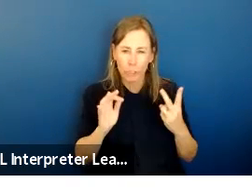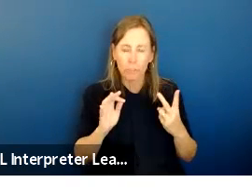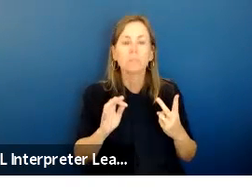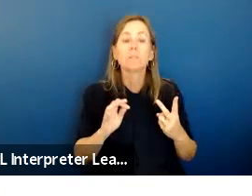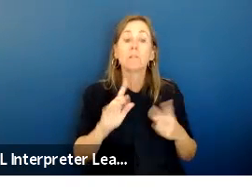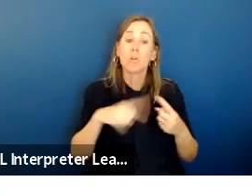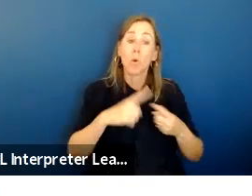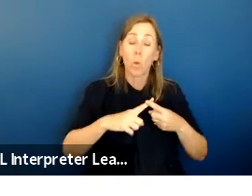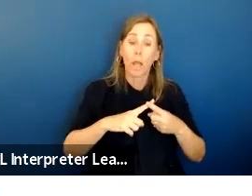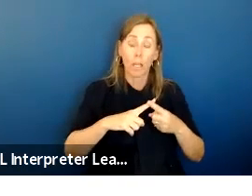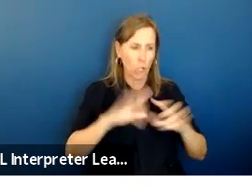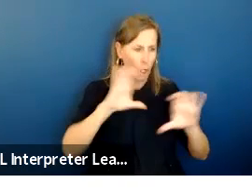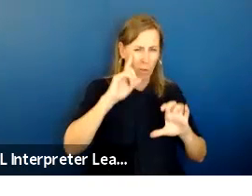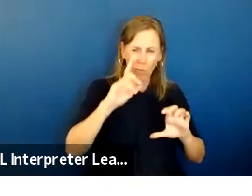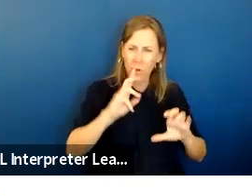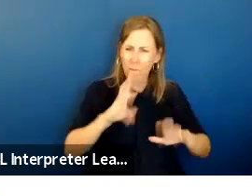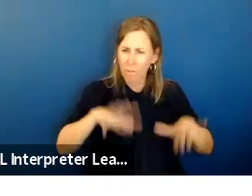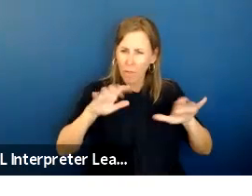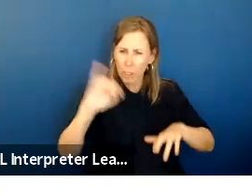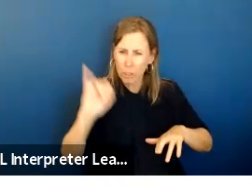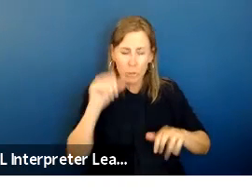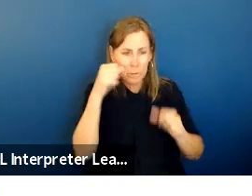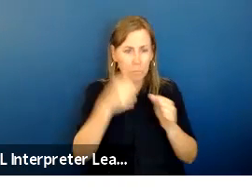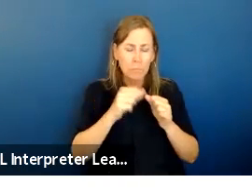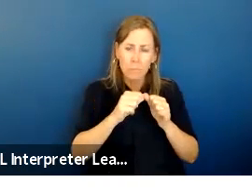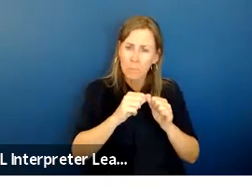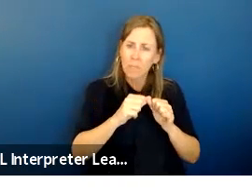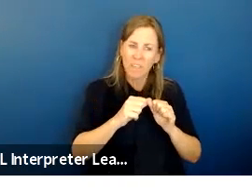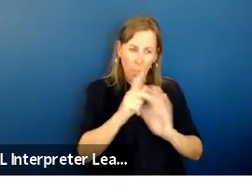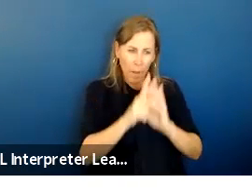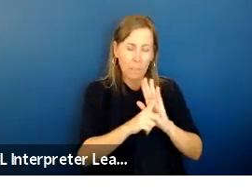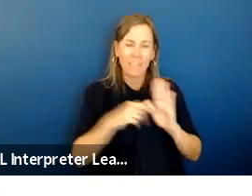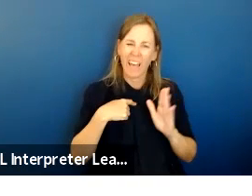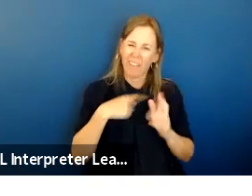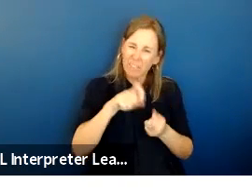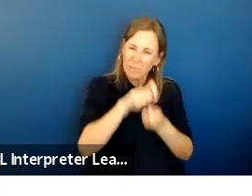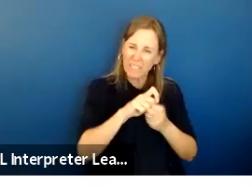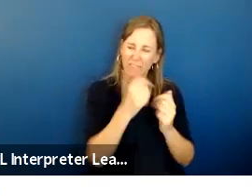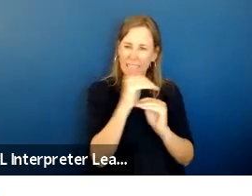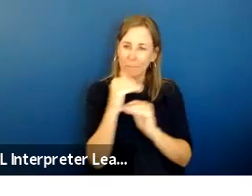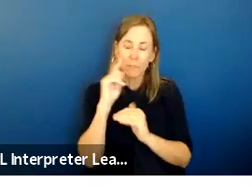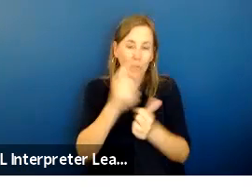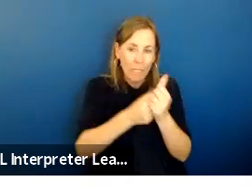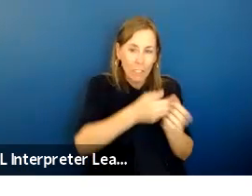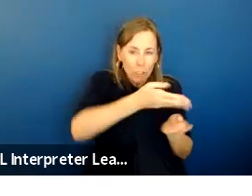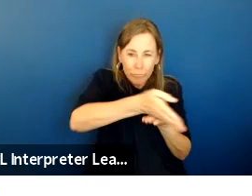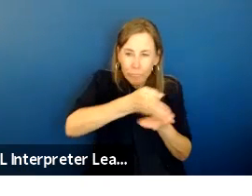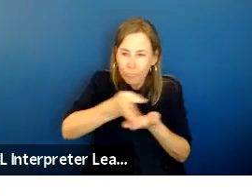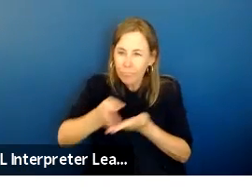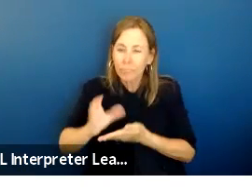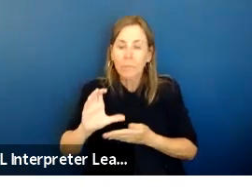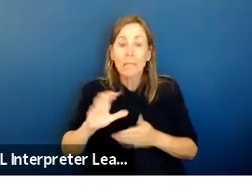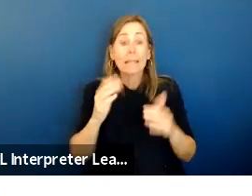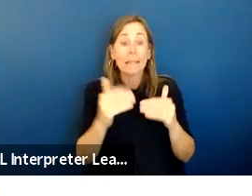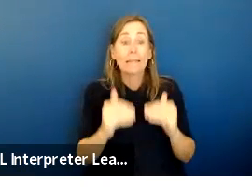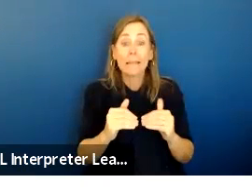shopping for flood insurance, remember that many policies also have individual limits on items within a specific category. Next slide,